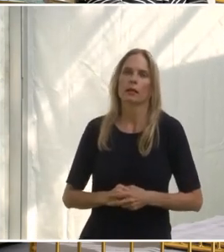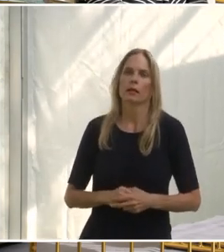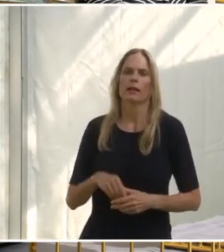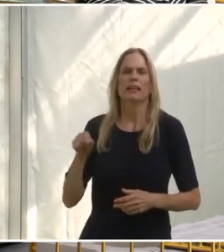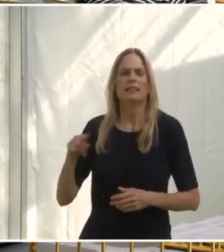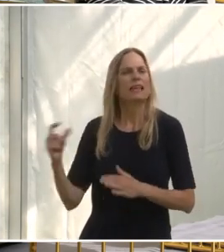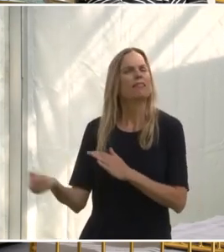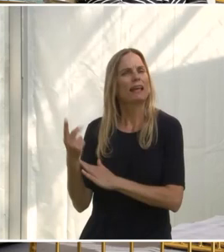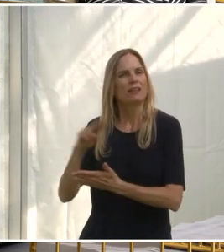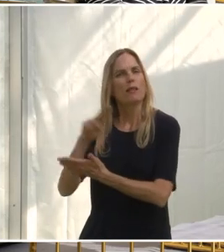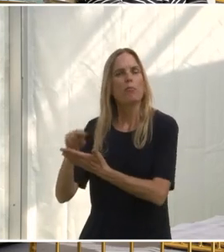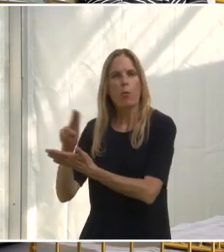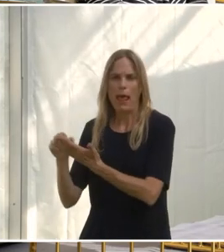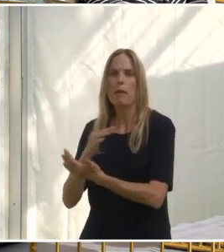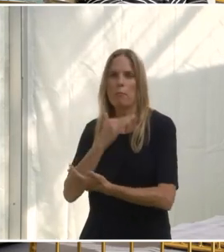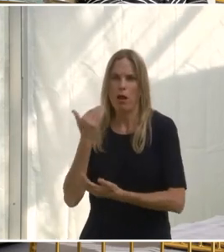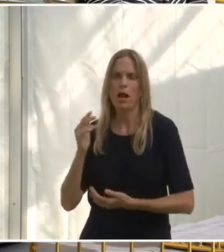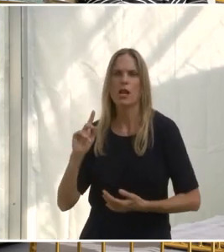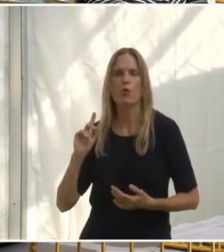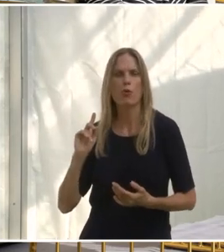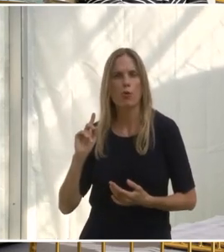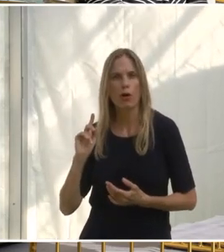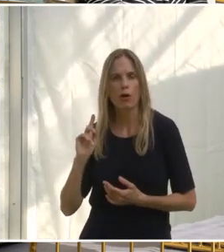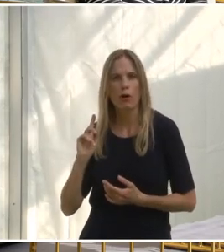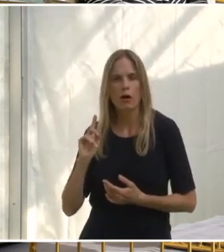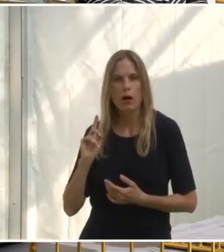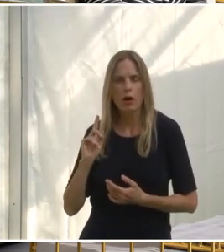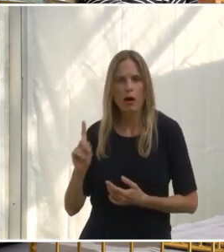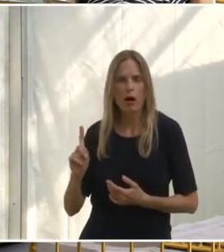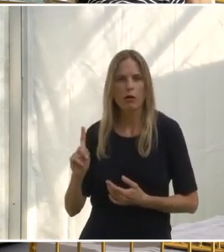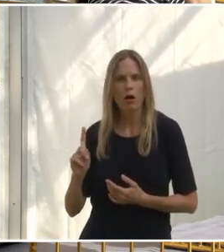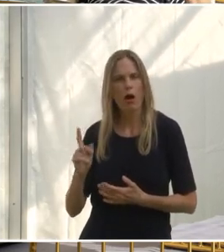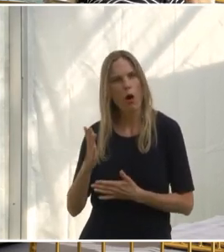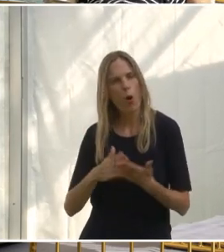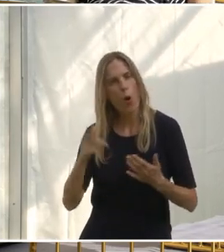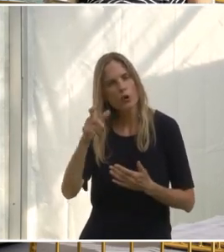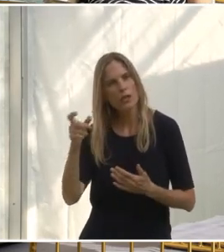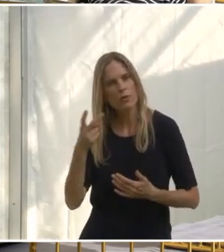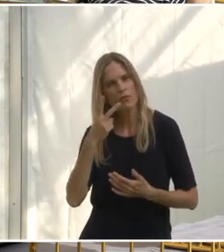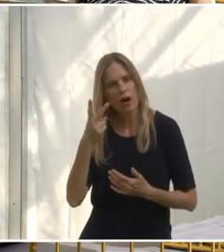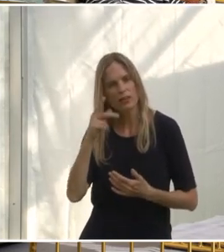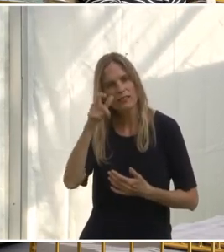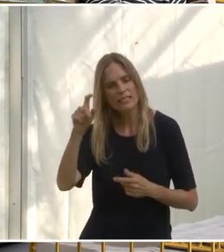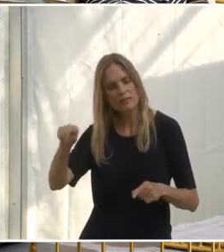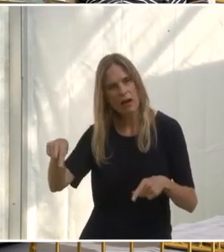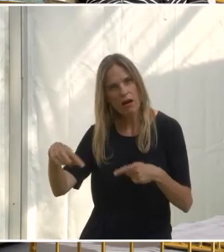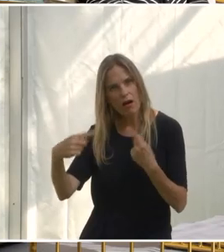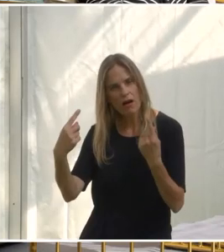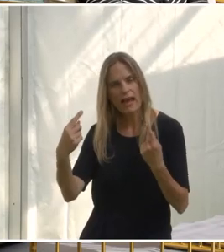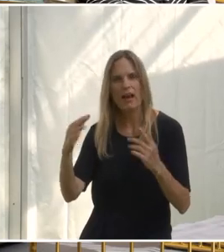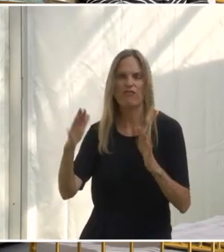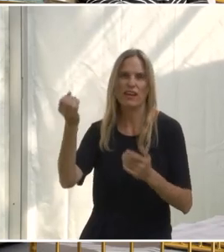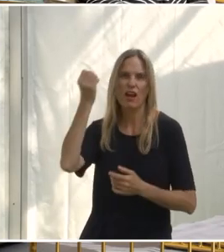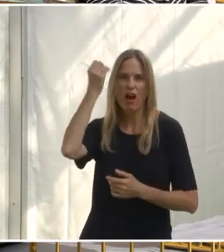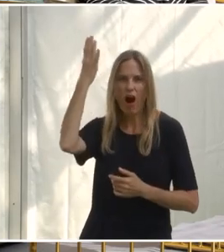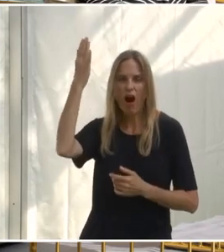challenges, but we see some like brighter developments as well. For example, if we look at the Human Development Report, and the educational levels and